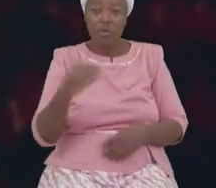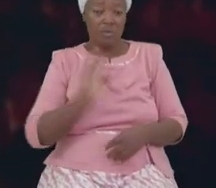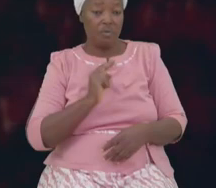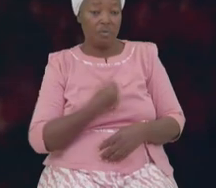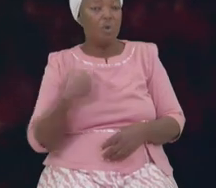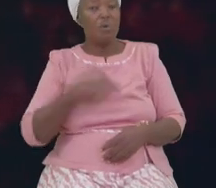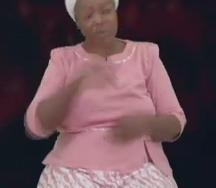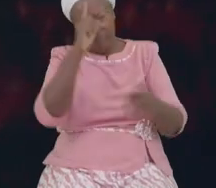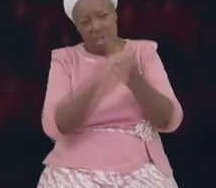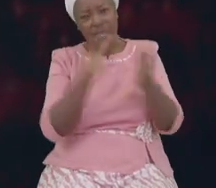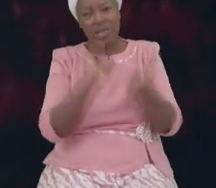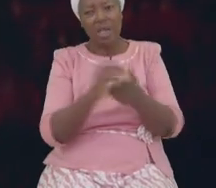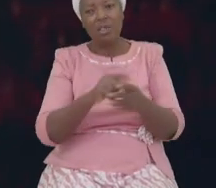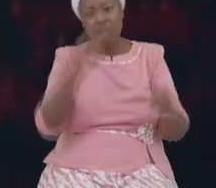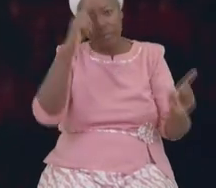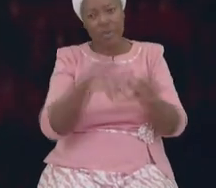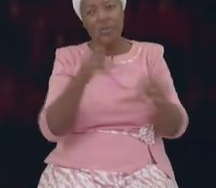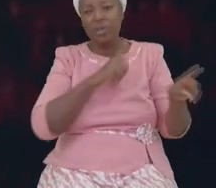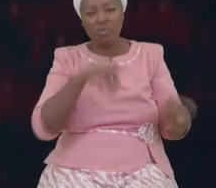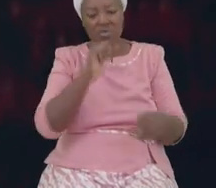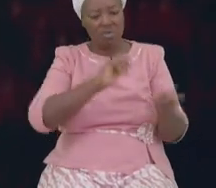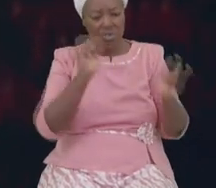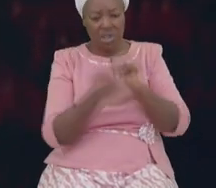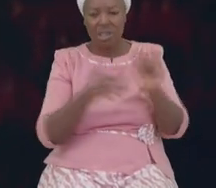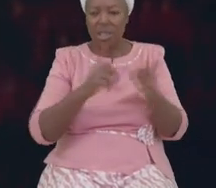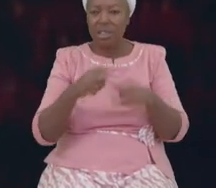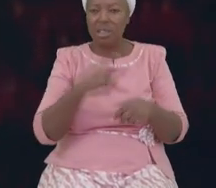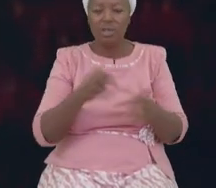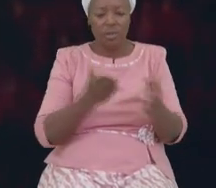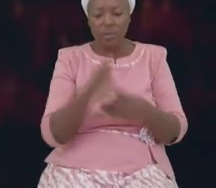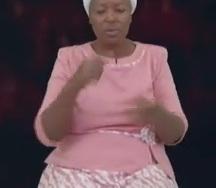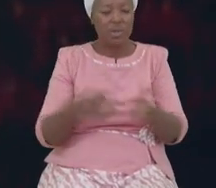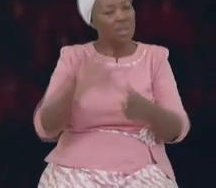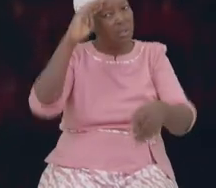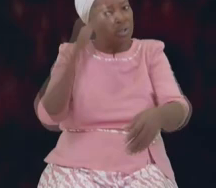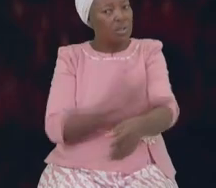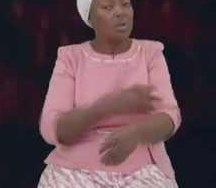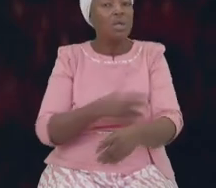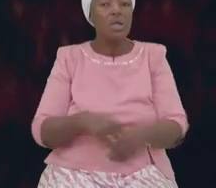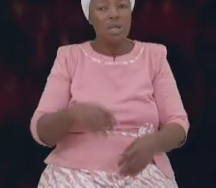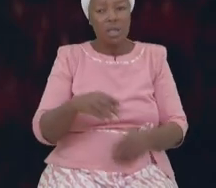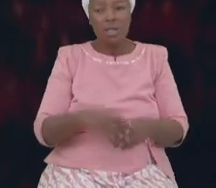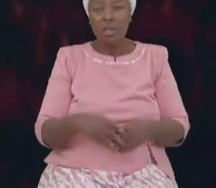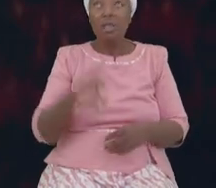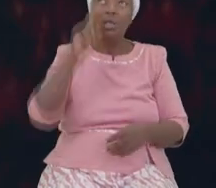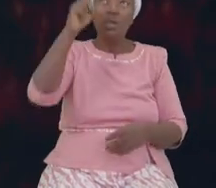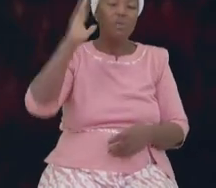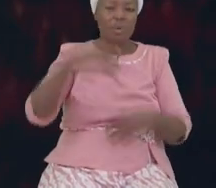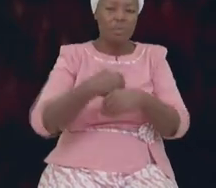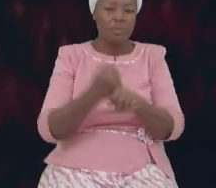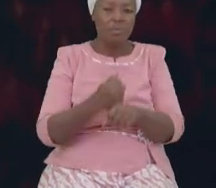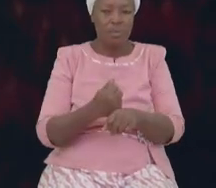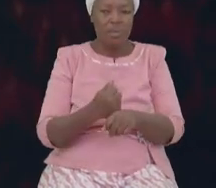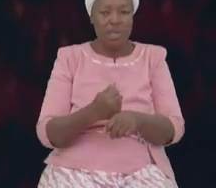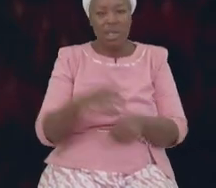covenant of the Lord will not change. He had told me that through this son, it will make him a blessing to the whole world. And now